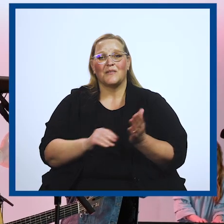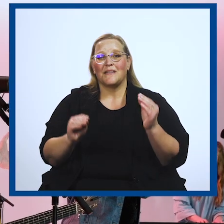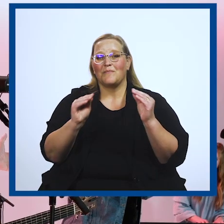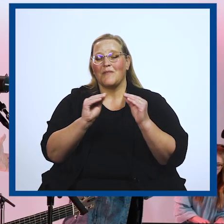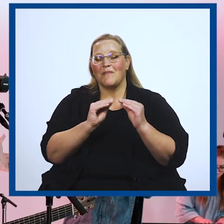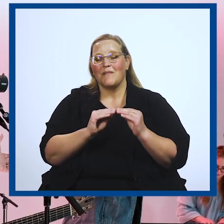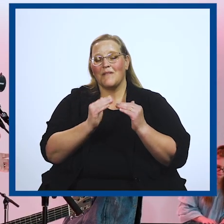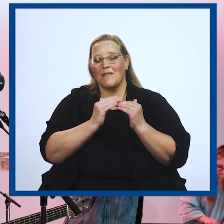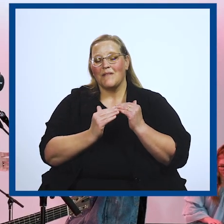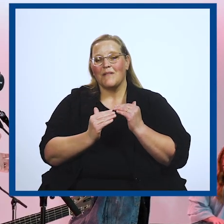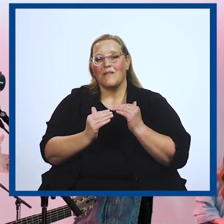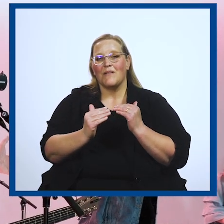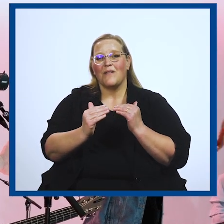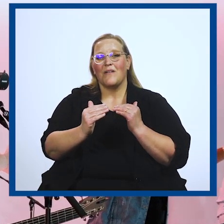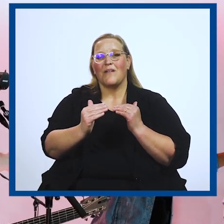1,000 more.